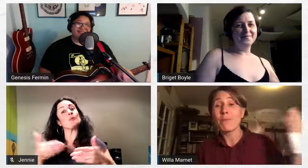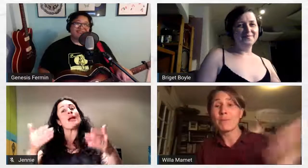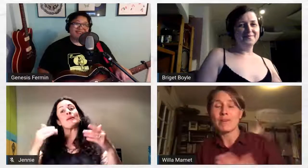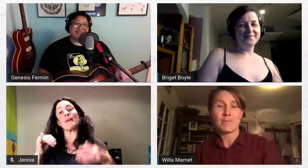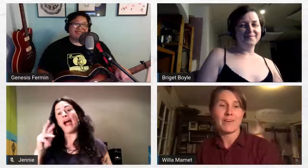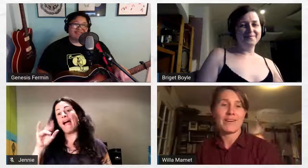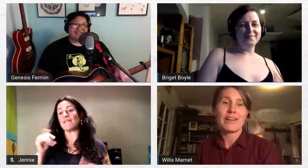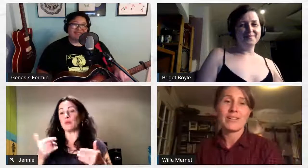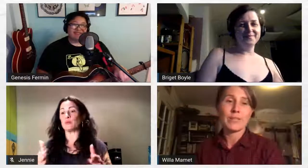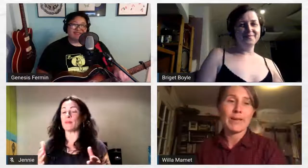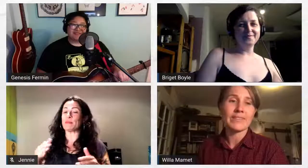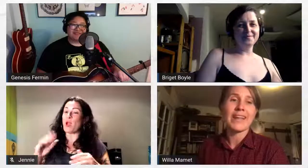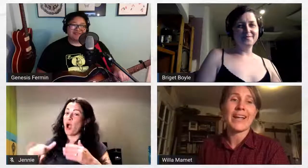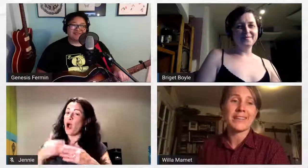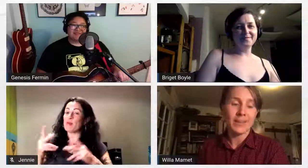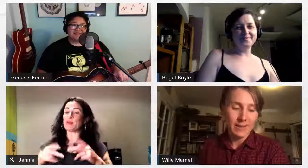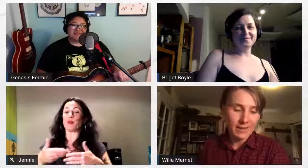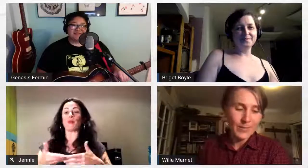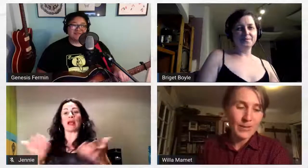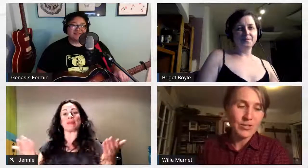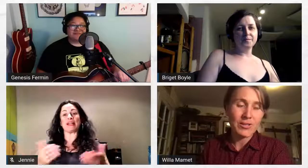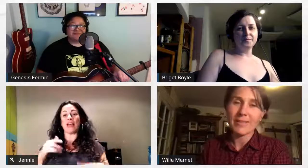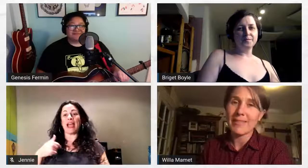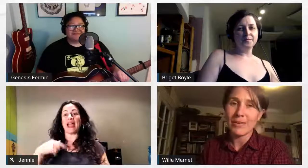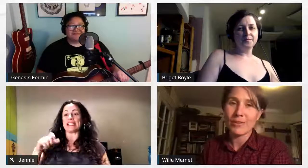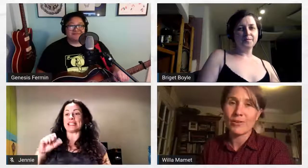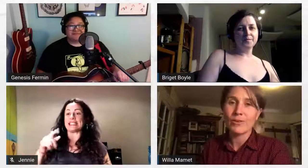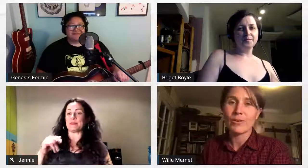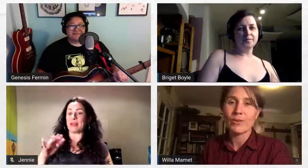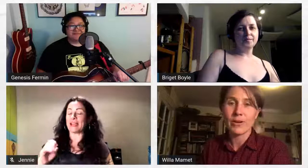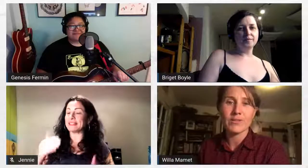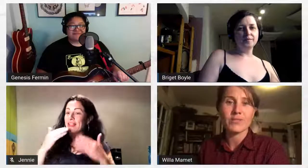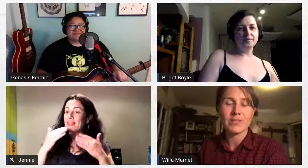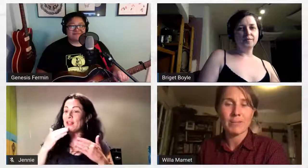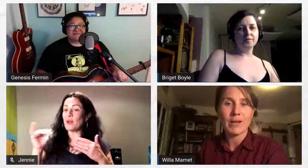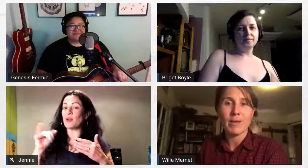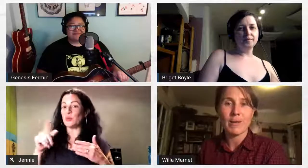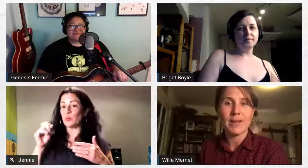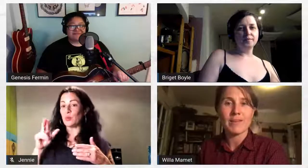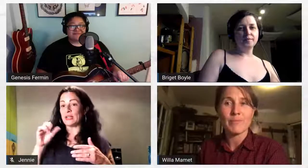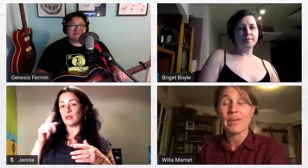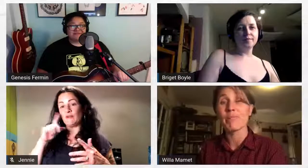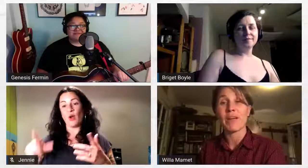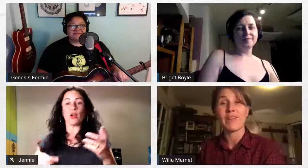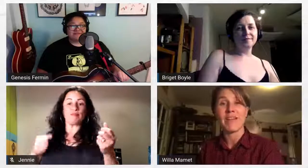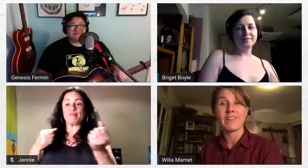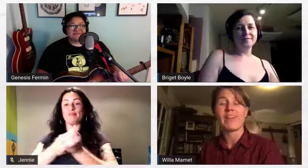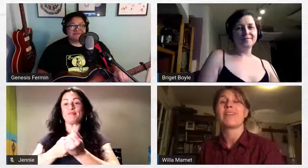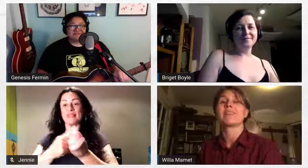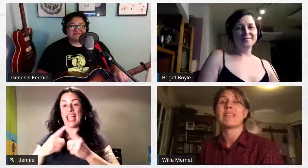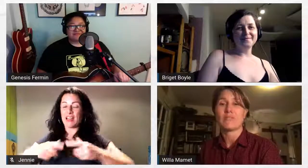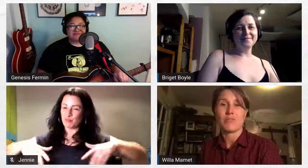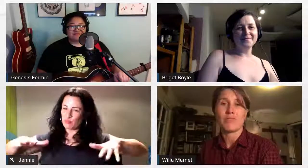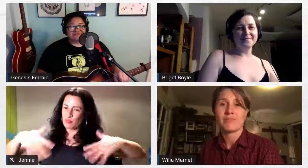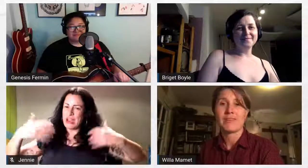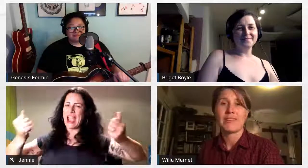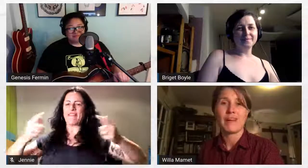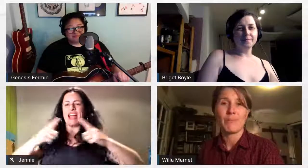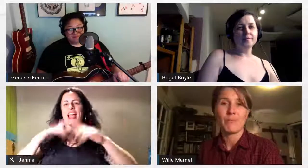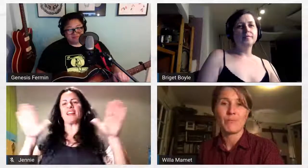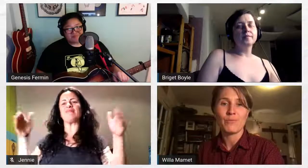and all people welcome here at I Need Space. And especially thank you, queers, for stepping up and being brave and letting us center